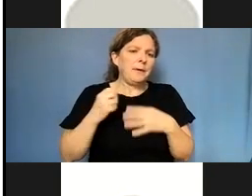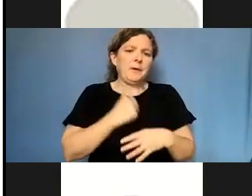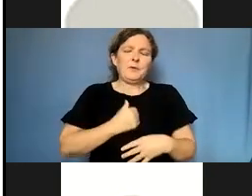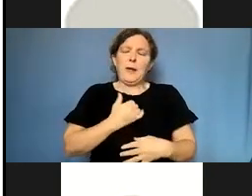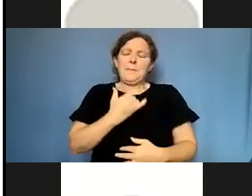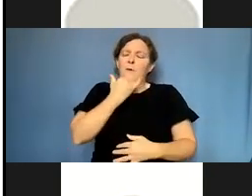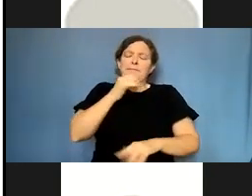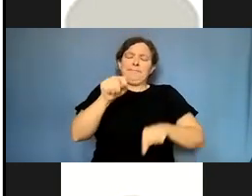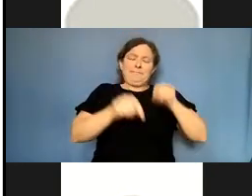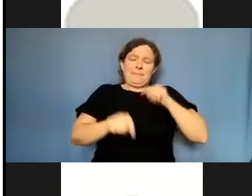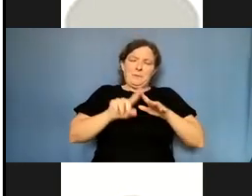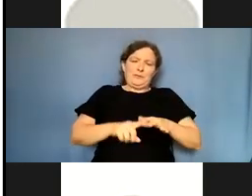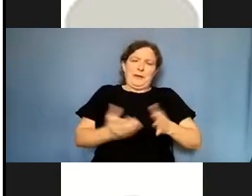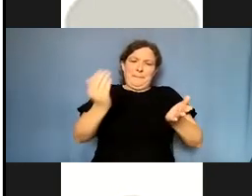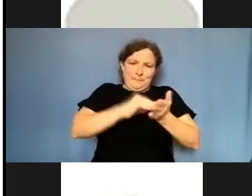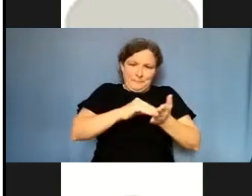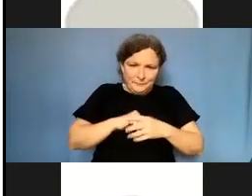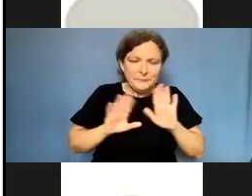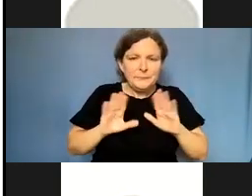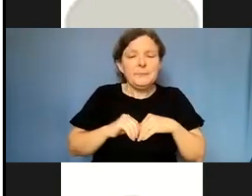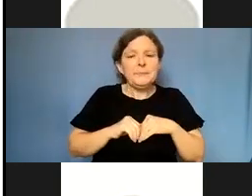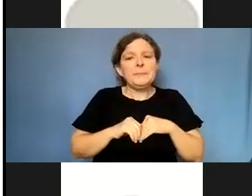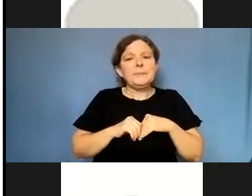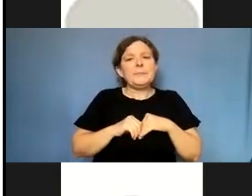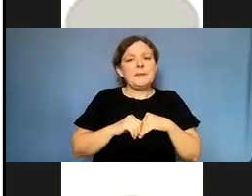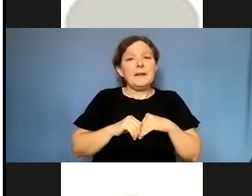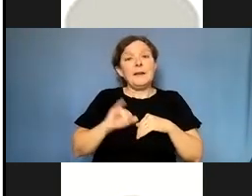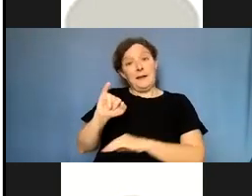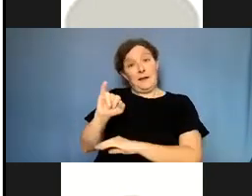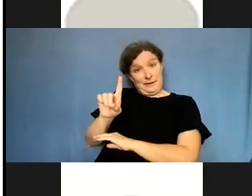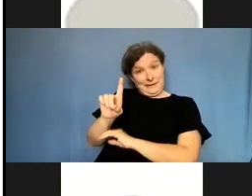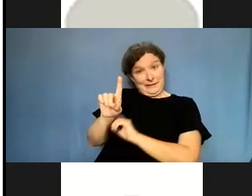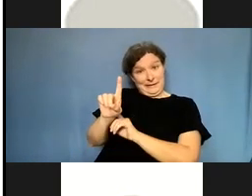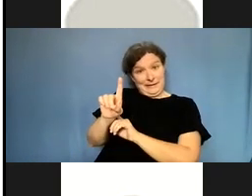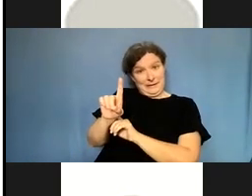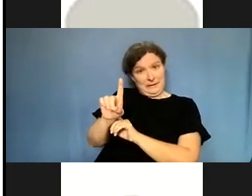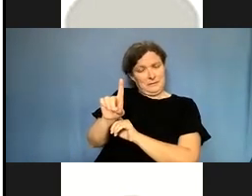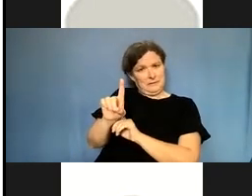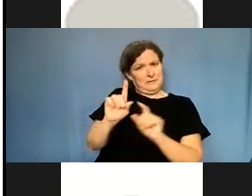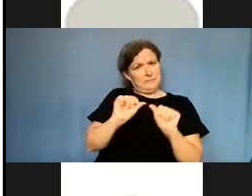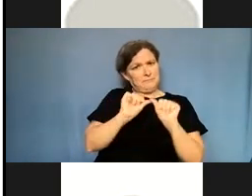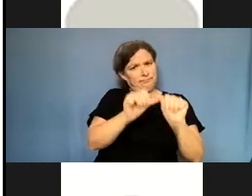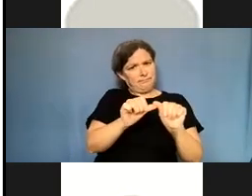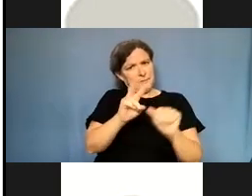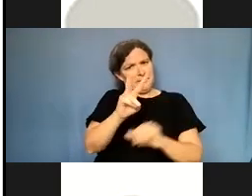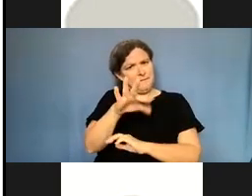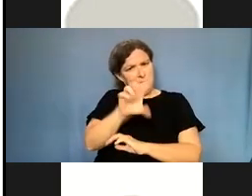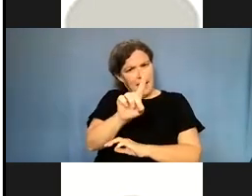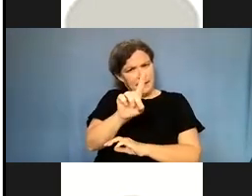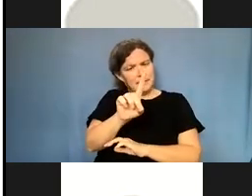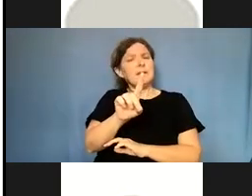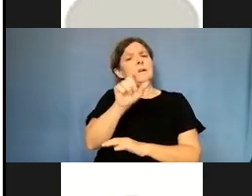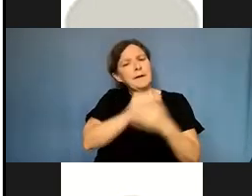sorry, I will start over. If the ID is not expired, so it's still valid, it can be issued by